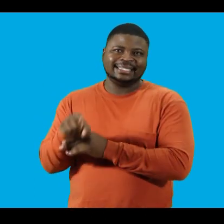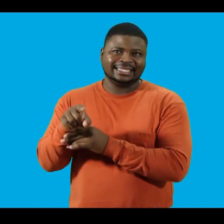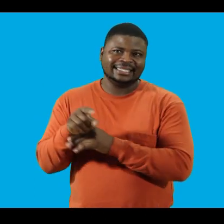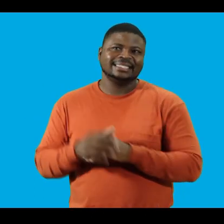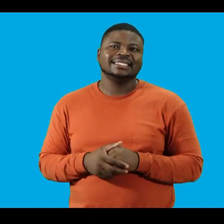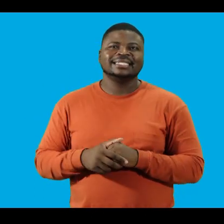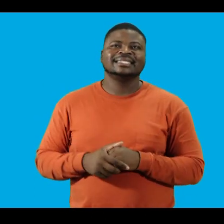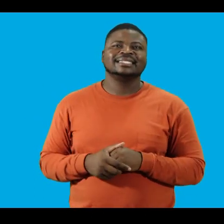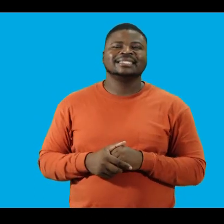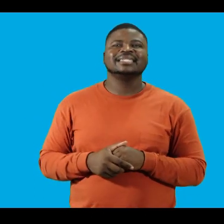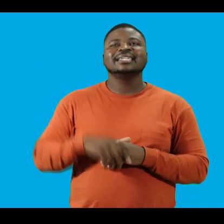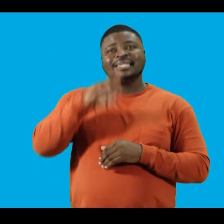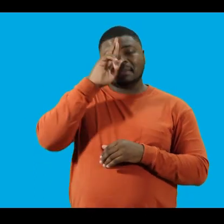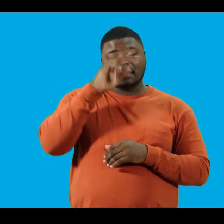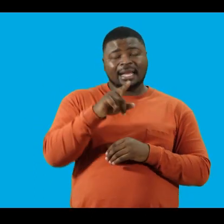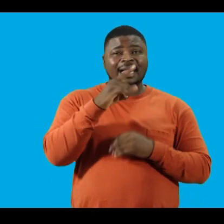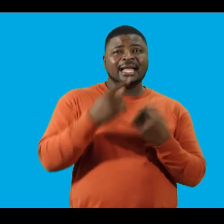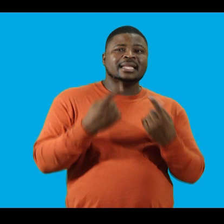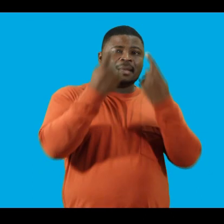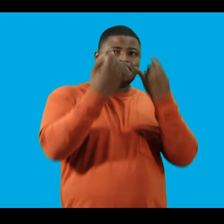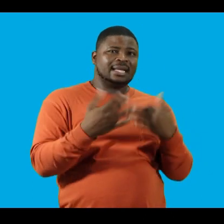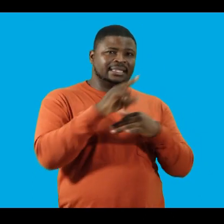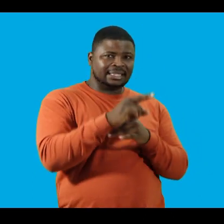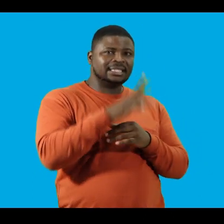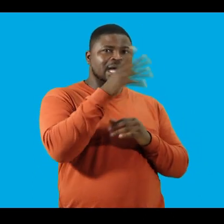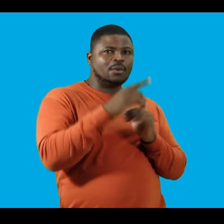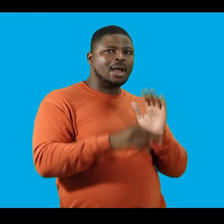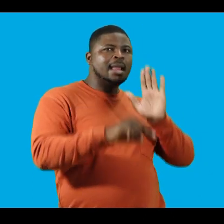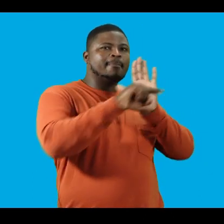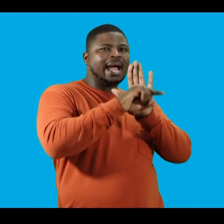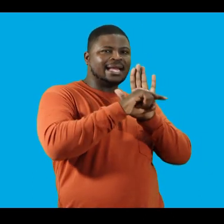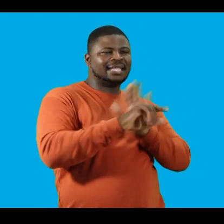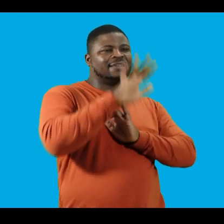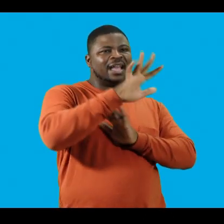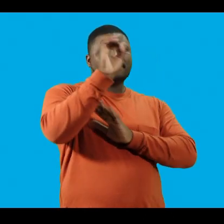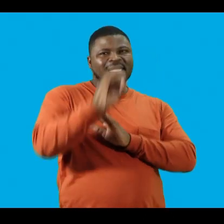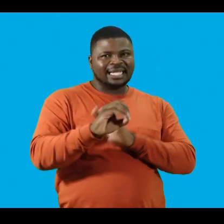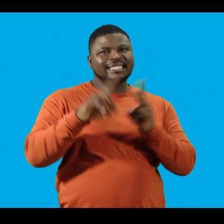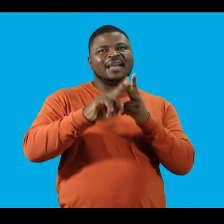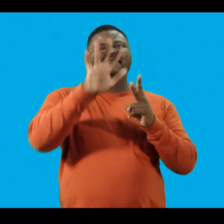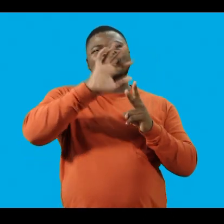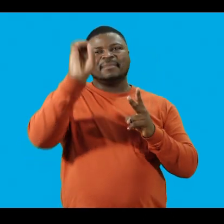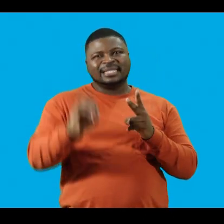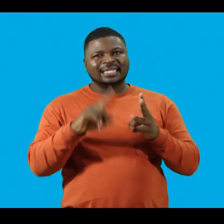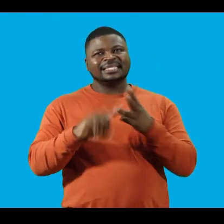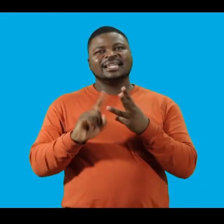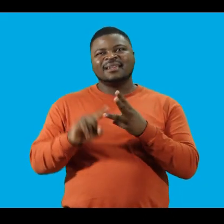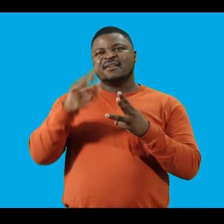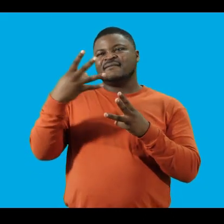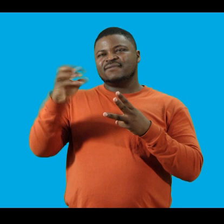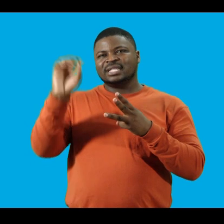you will then subtract the 5%, another 5%, a 40%,